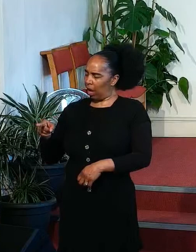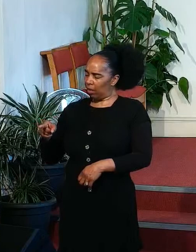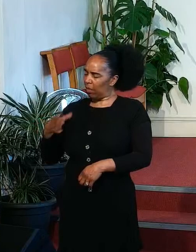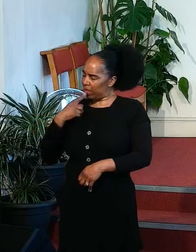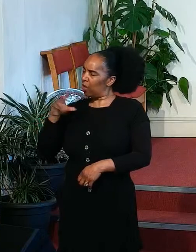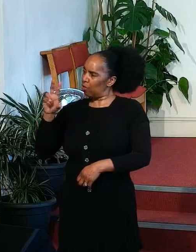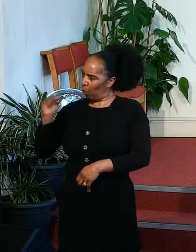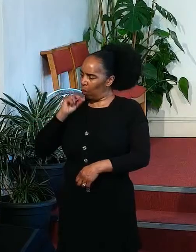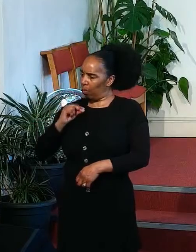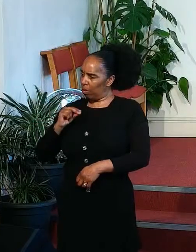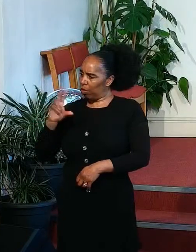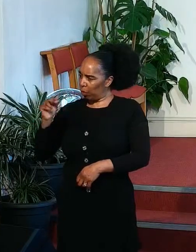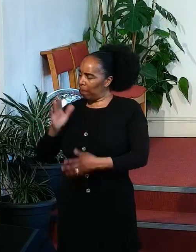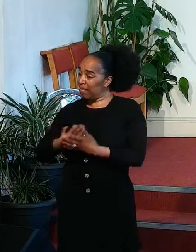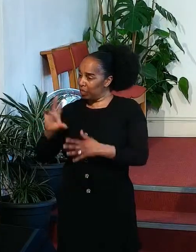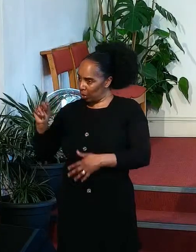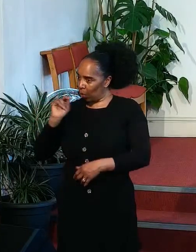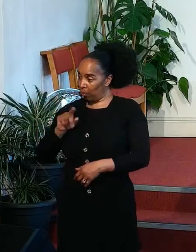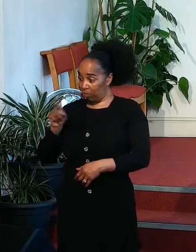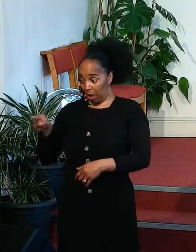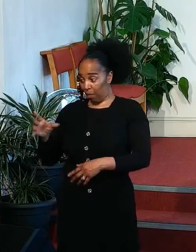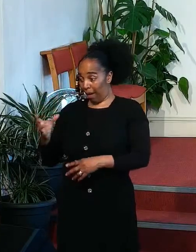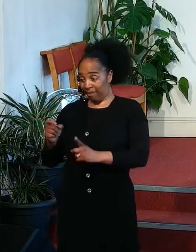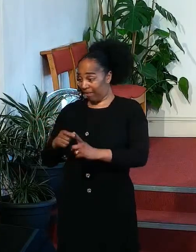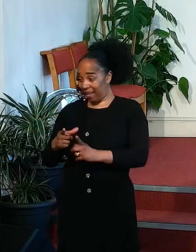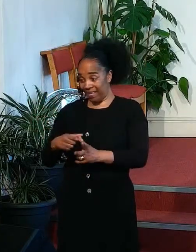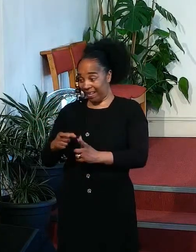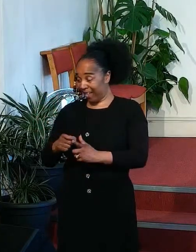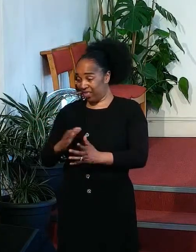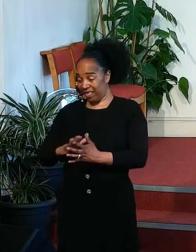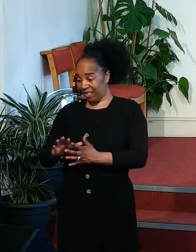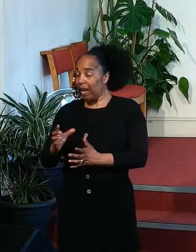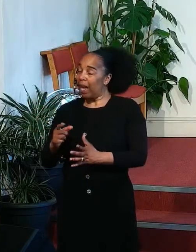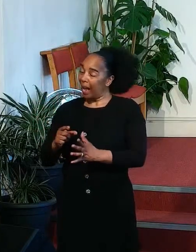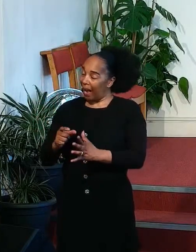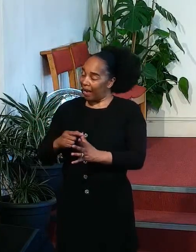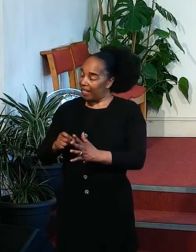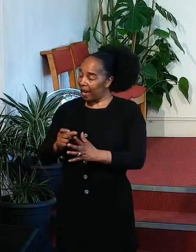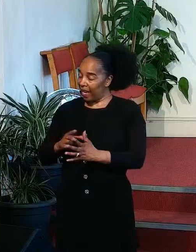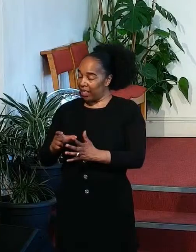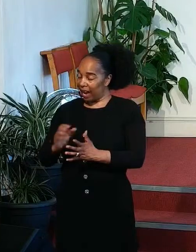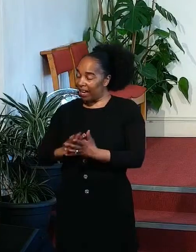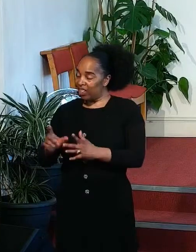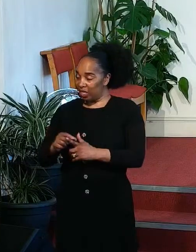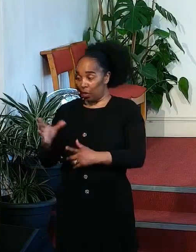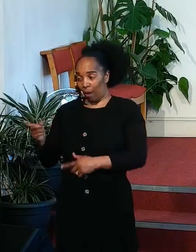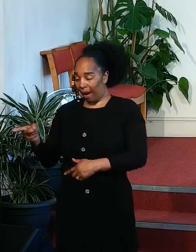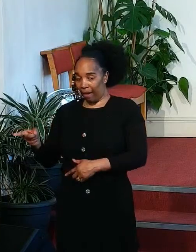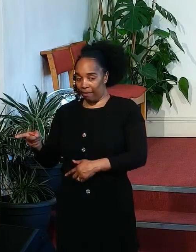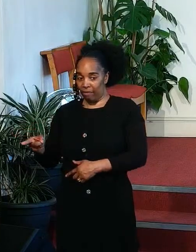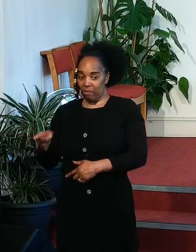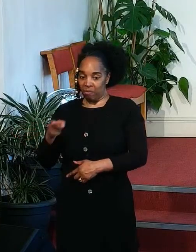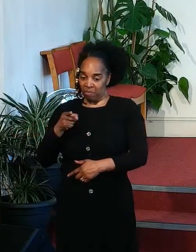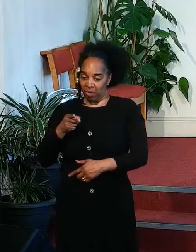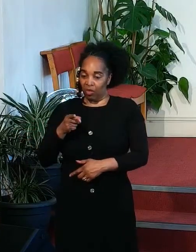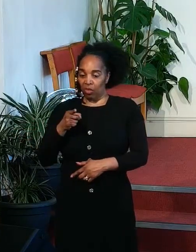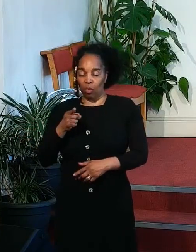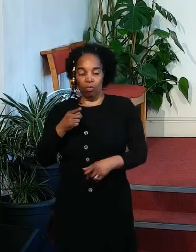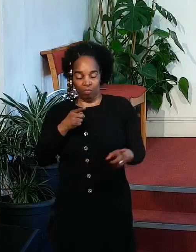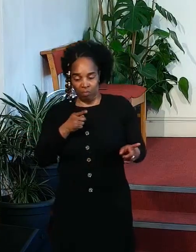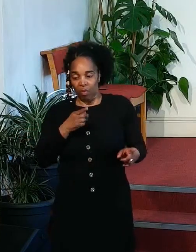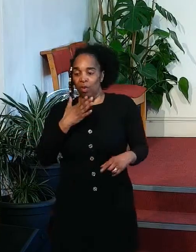comprehend. Yes, and I can appreciate some people find it hard to do that, but you have to be sure that that child